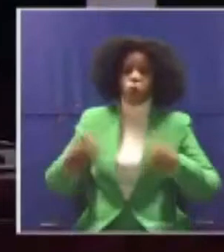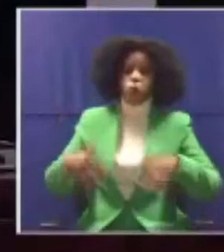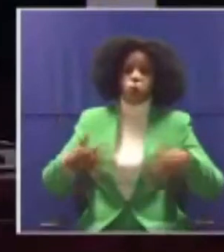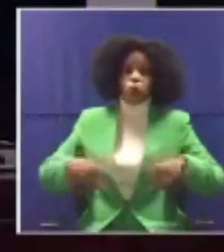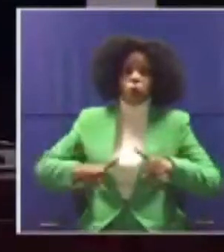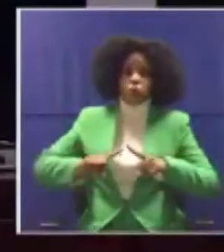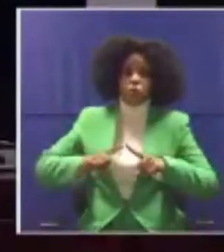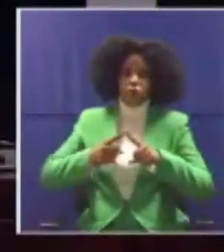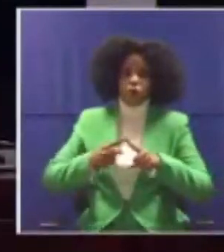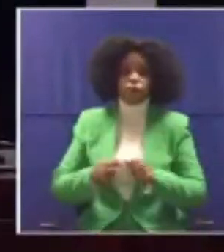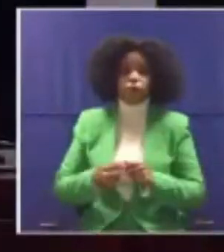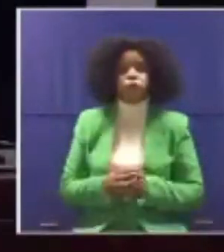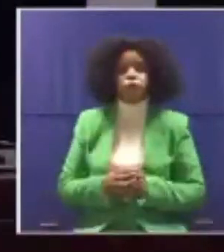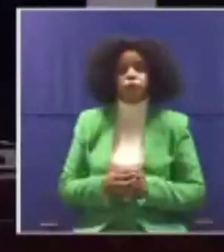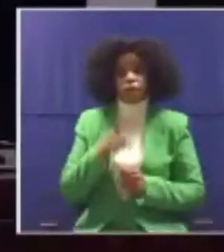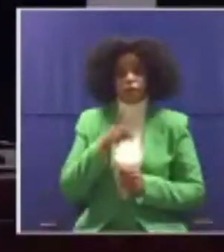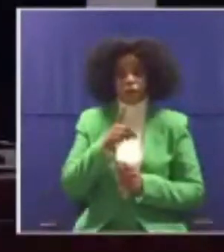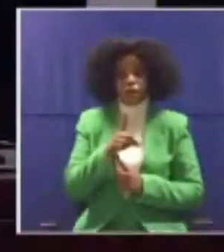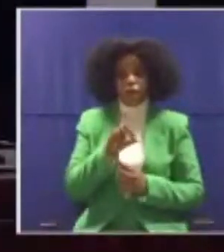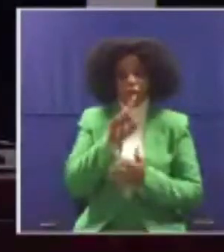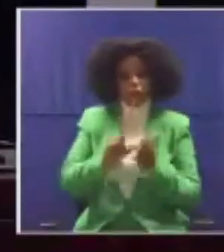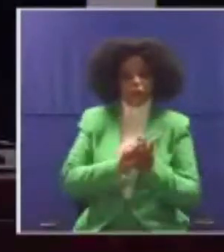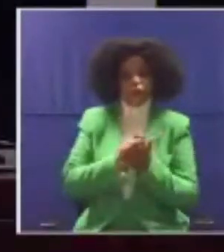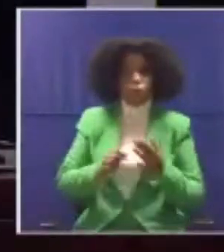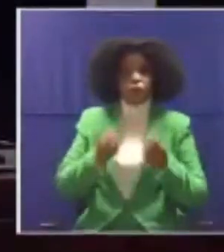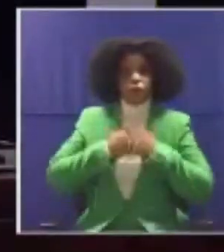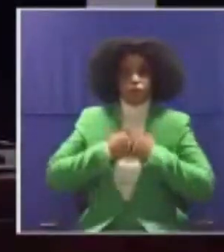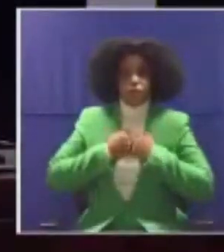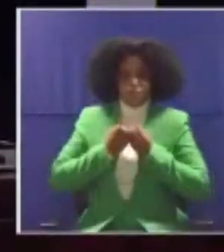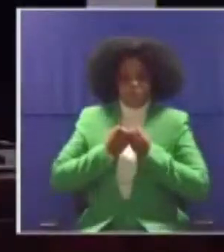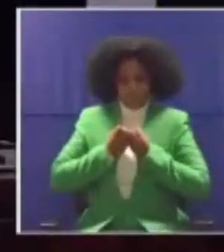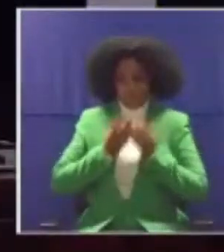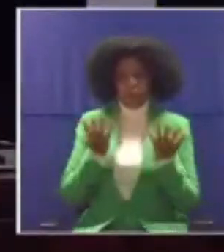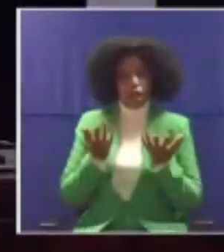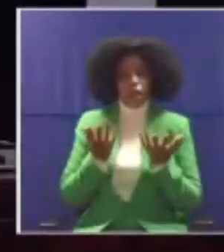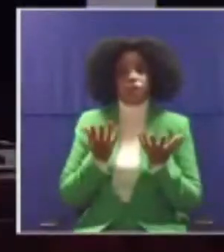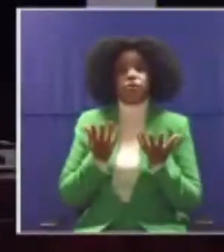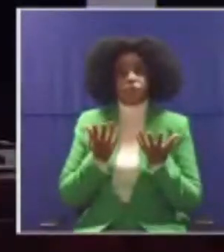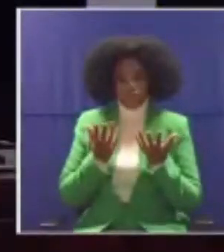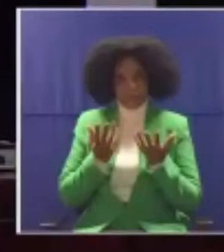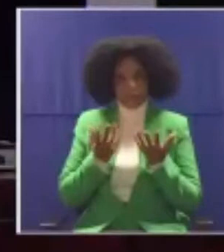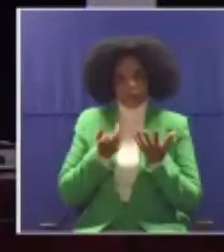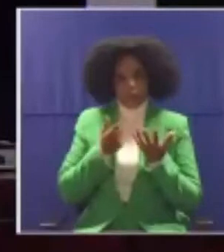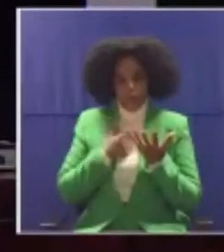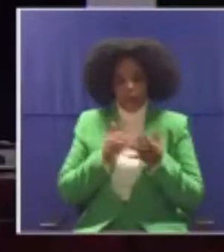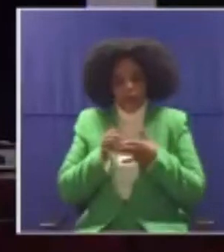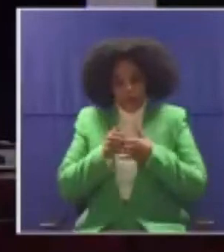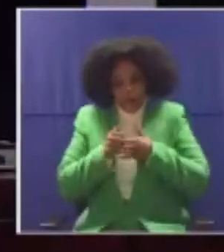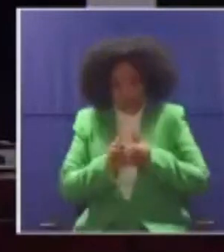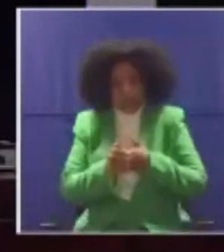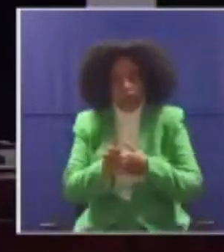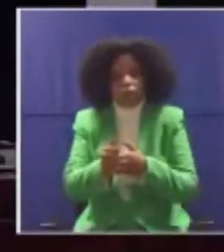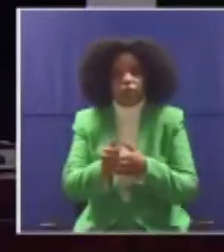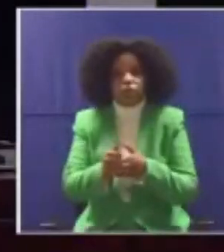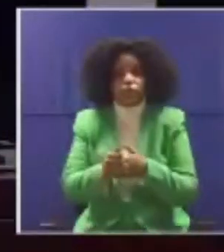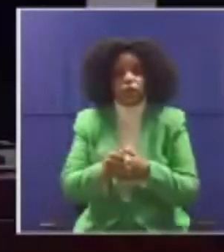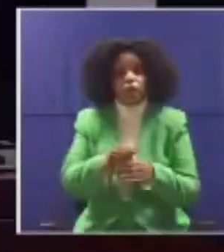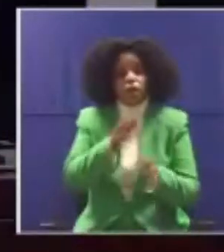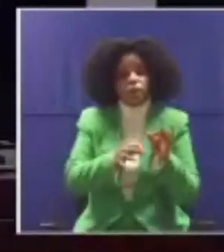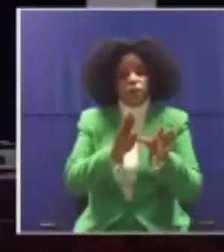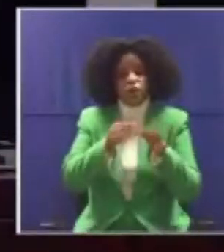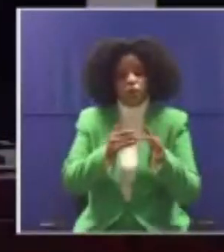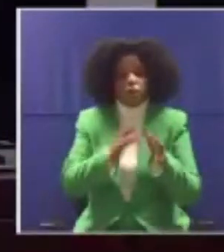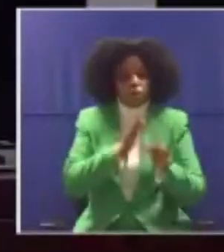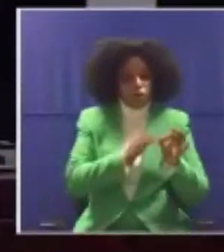When you have won most of the votes and you are allowed to lead the coalition, that represents the interests of